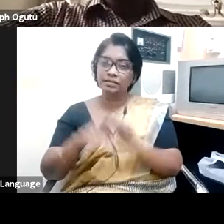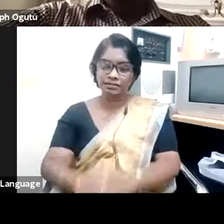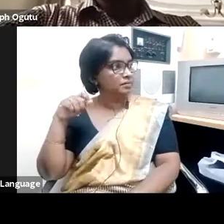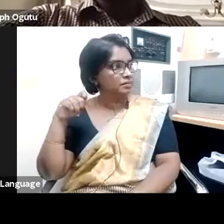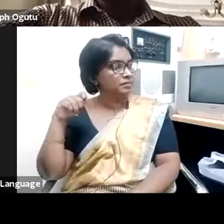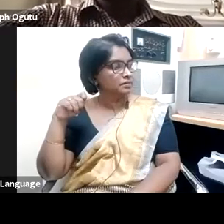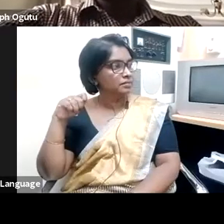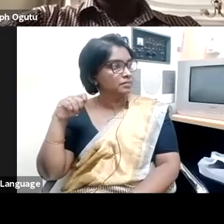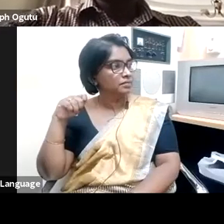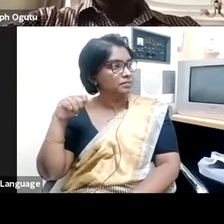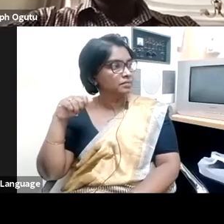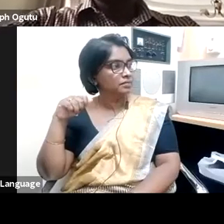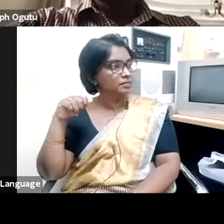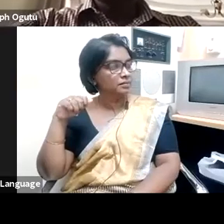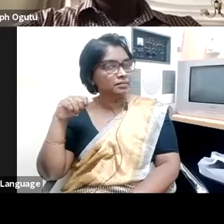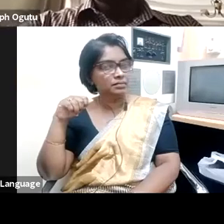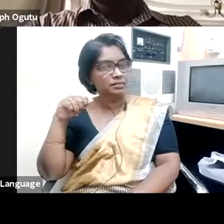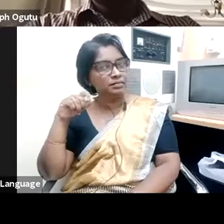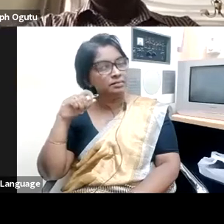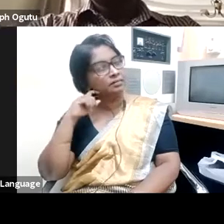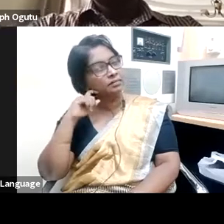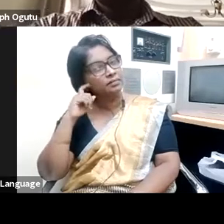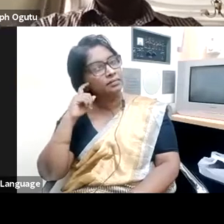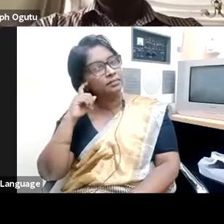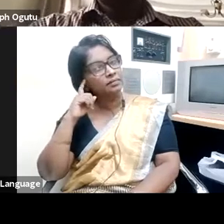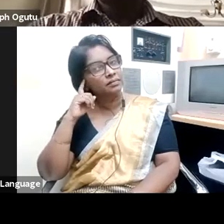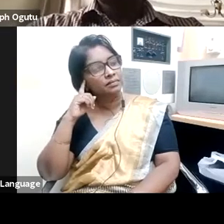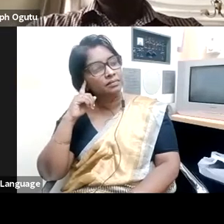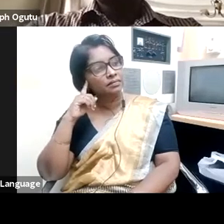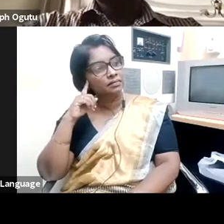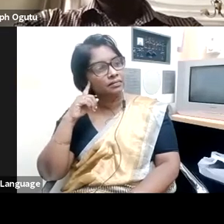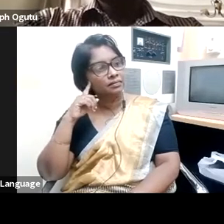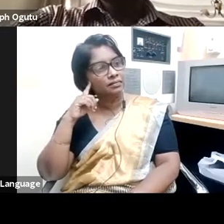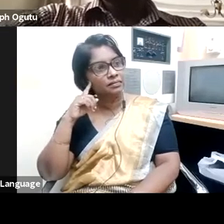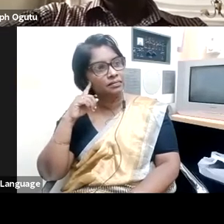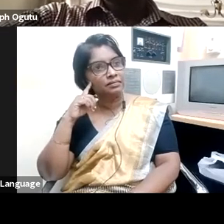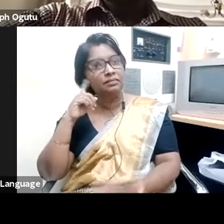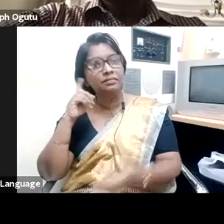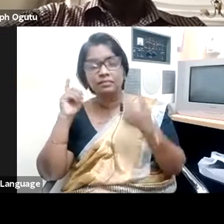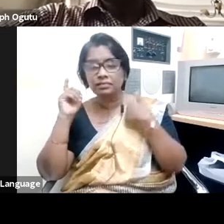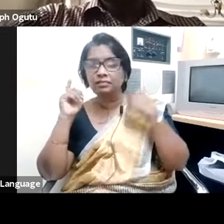Pilar? So I think there's no excuse not to innovate.